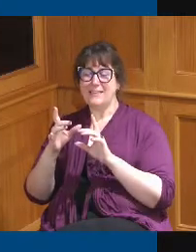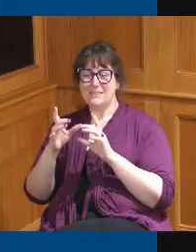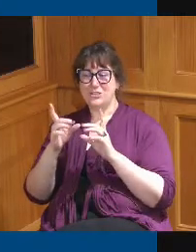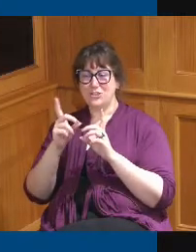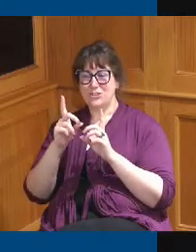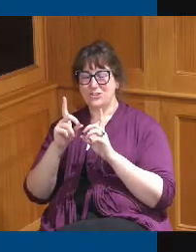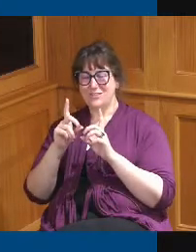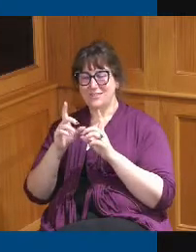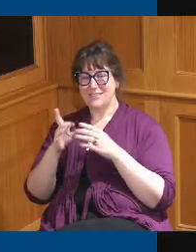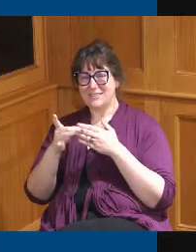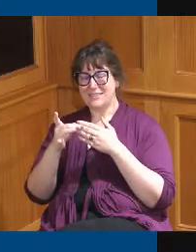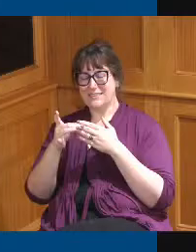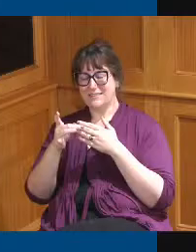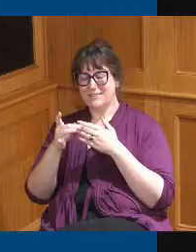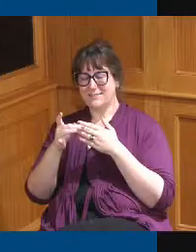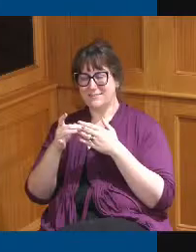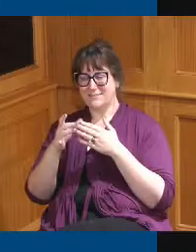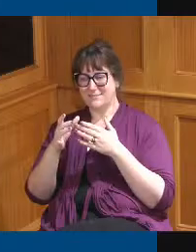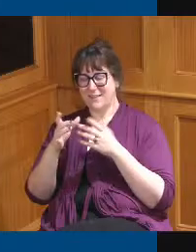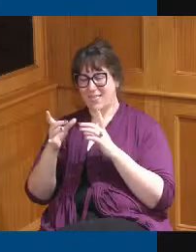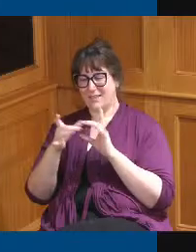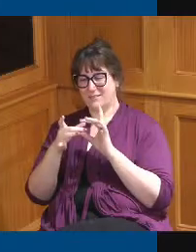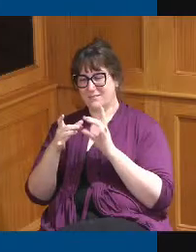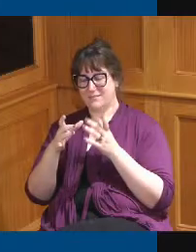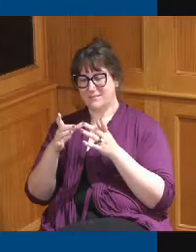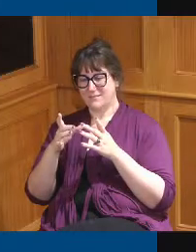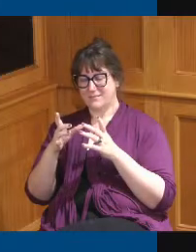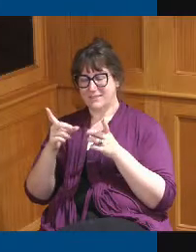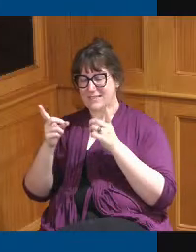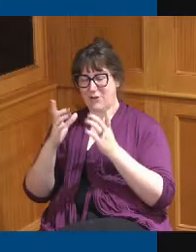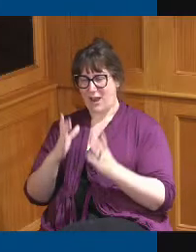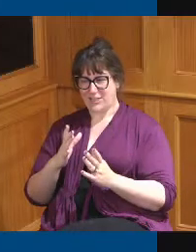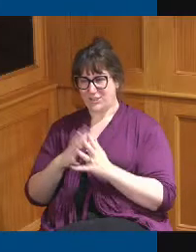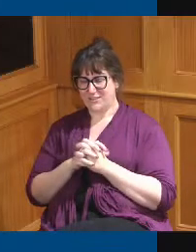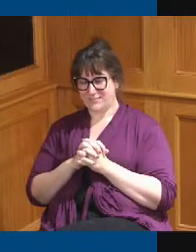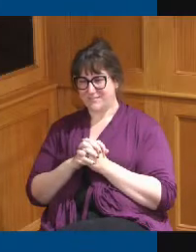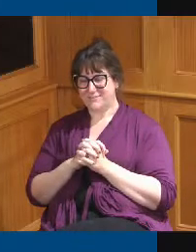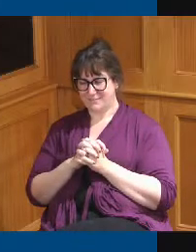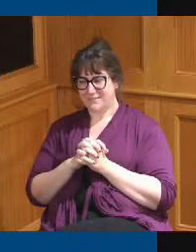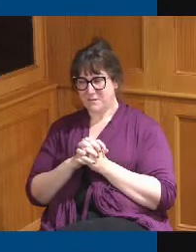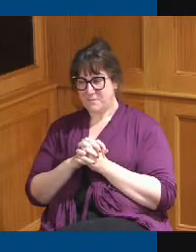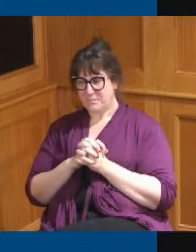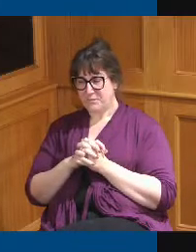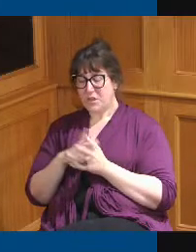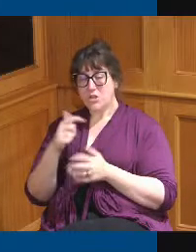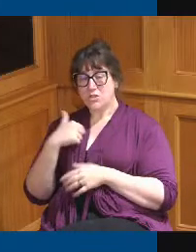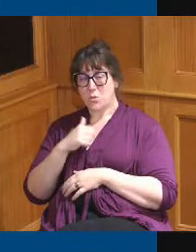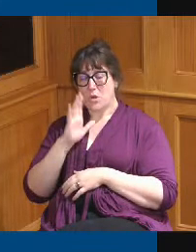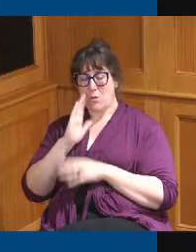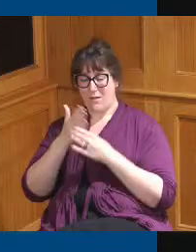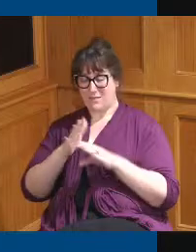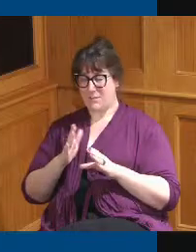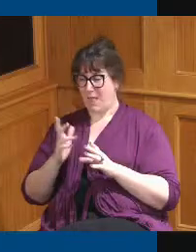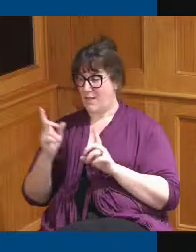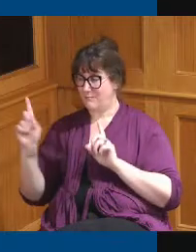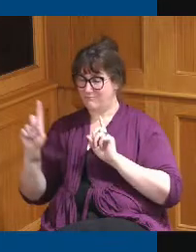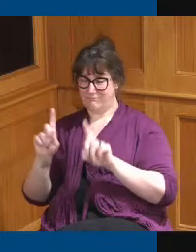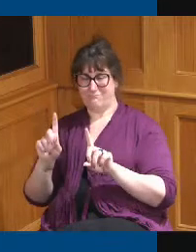me Neil Frink. He's one of our city attorneys that works at MSD, and we're going to split this up and talk